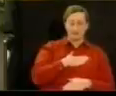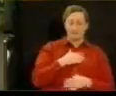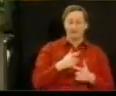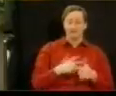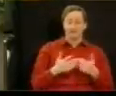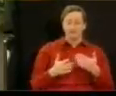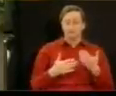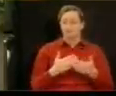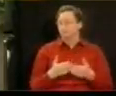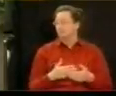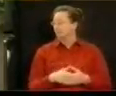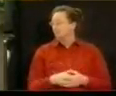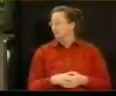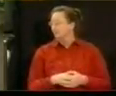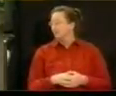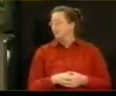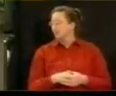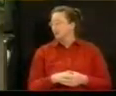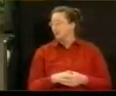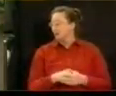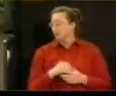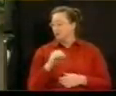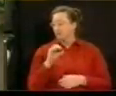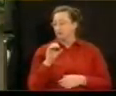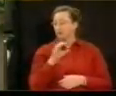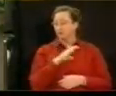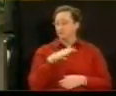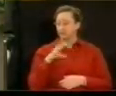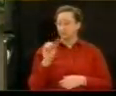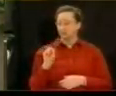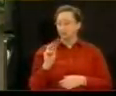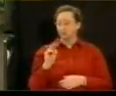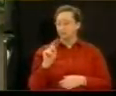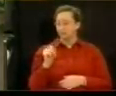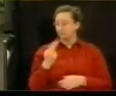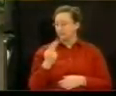Are you done? Okay, Commissioner Smith. Commissioner Smith,